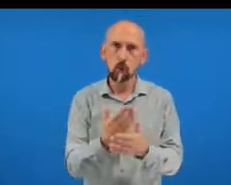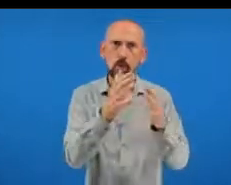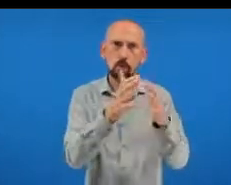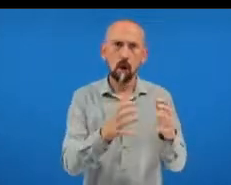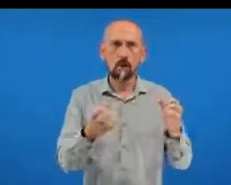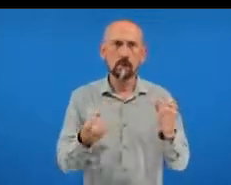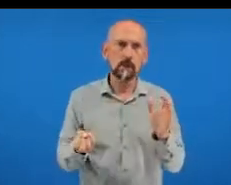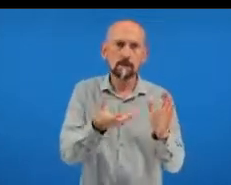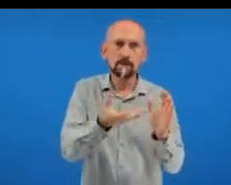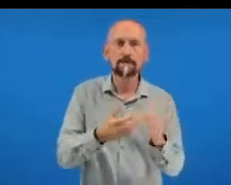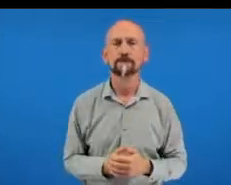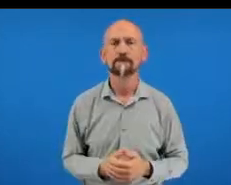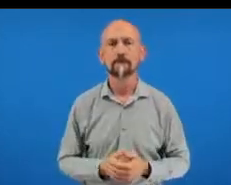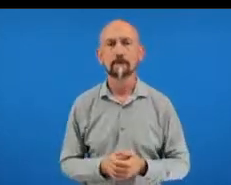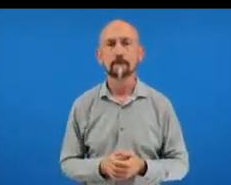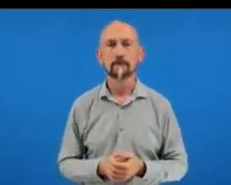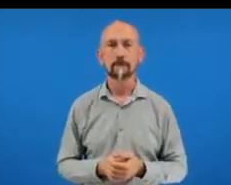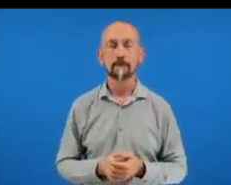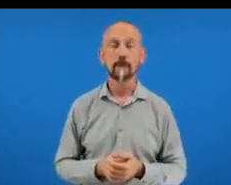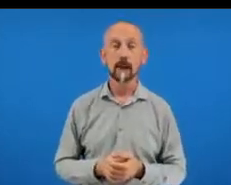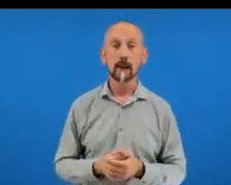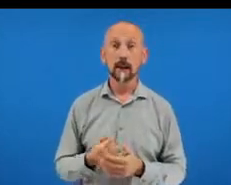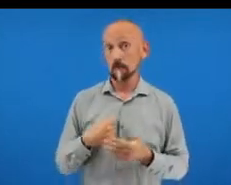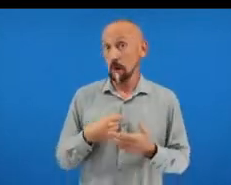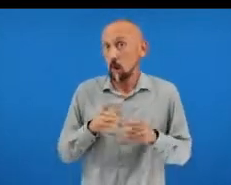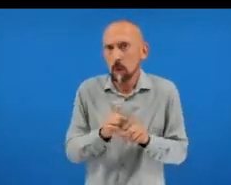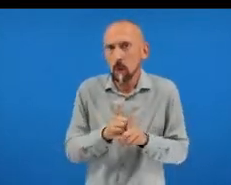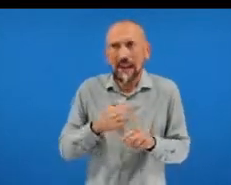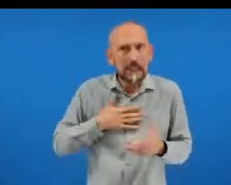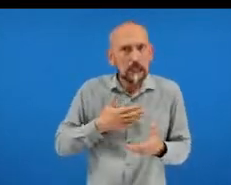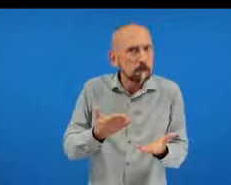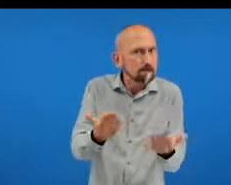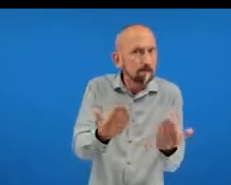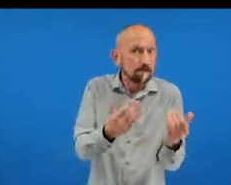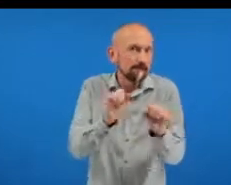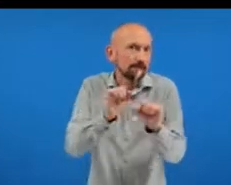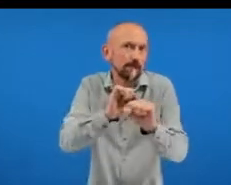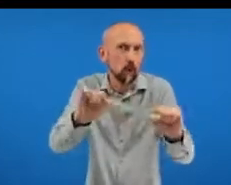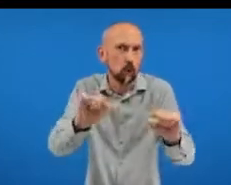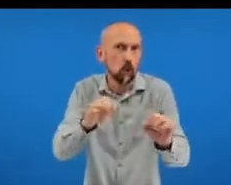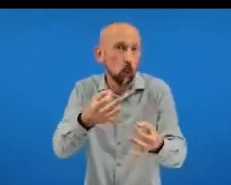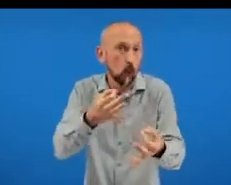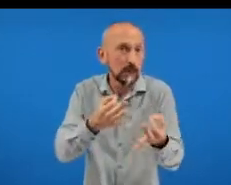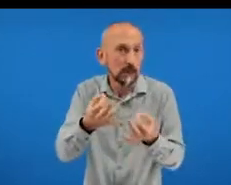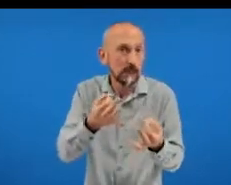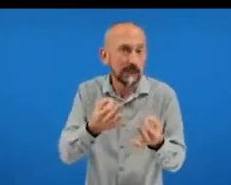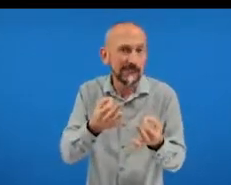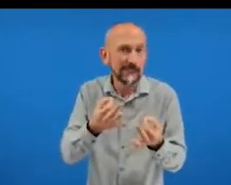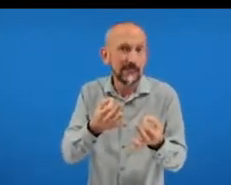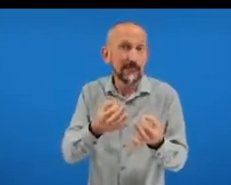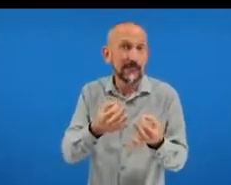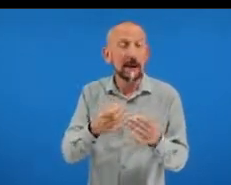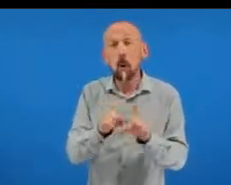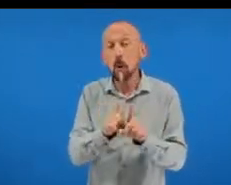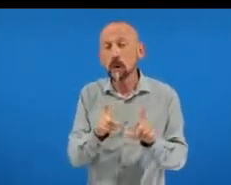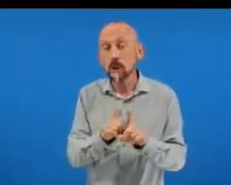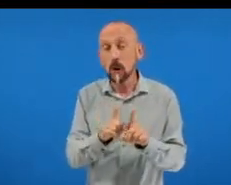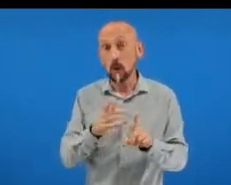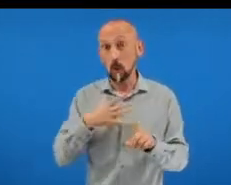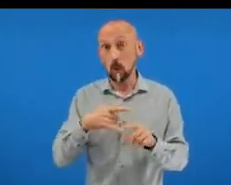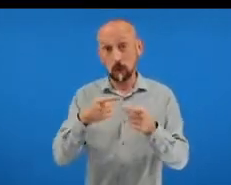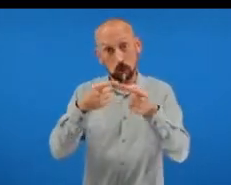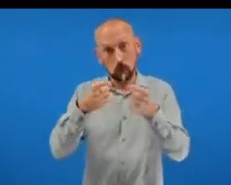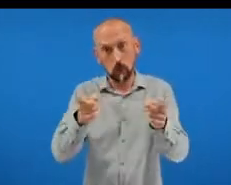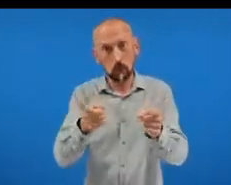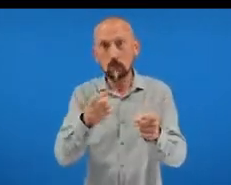very keen to take any questions that people may have, but I'm also keen that you can contact